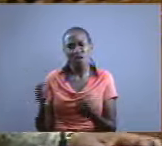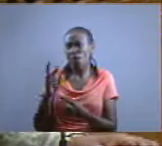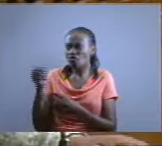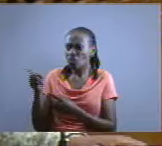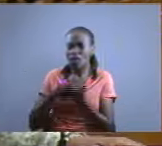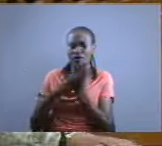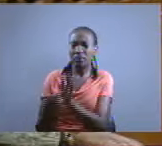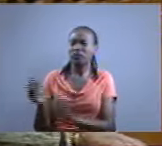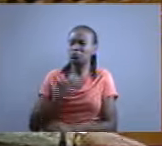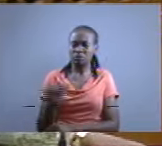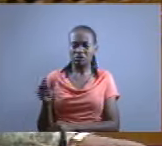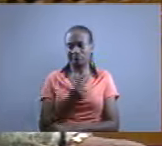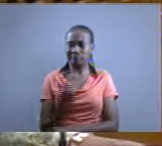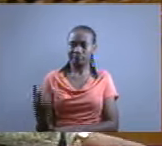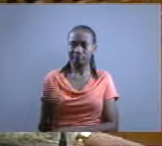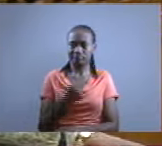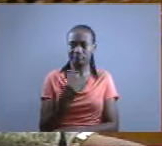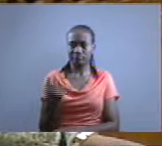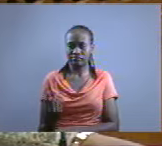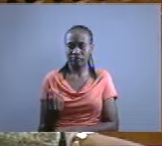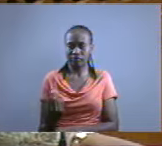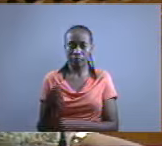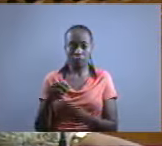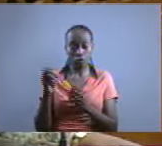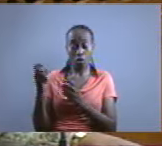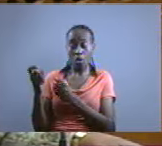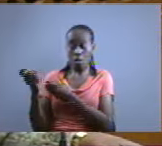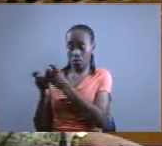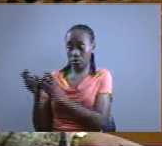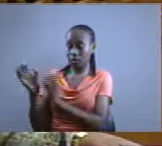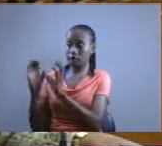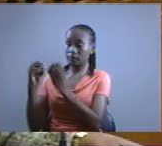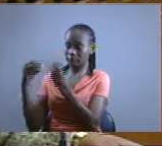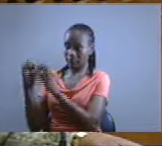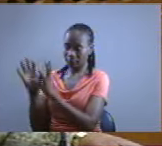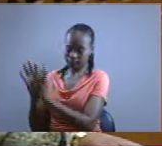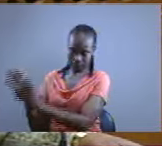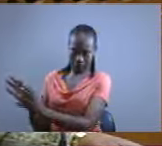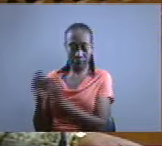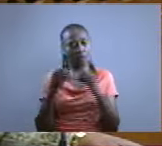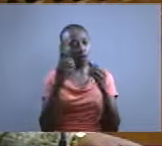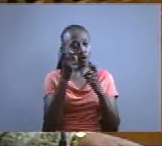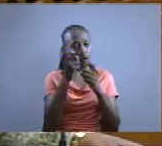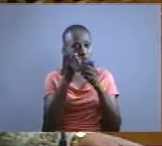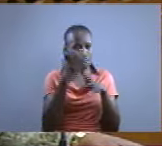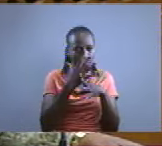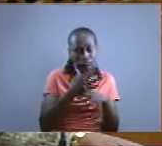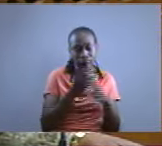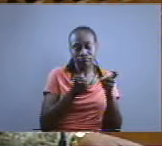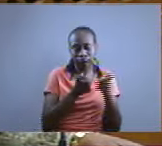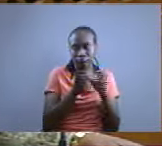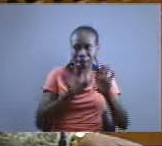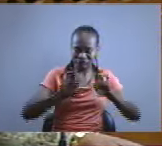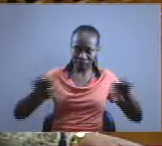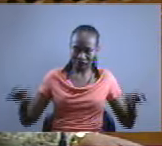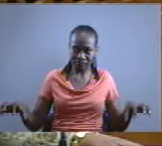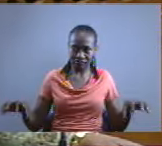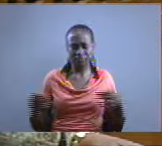representing, because the organized business and organized labor serves also in the Human